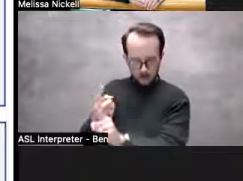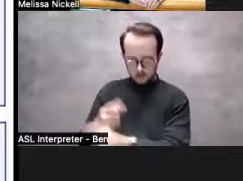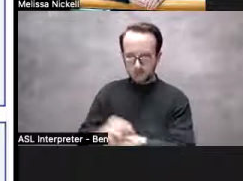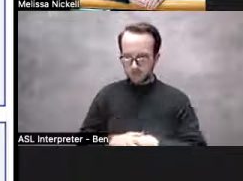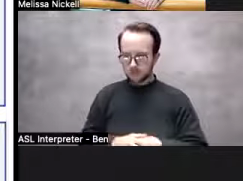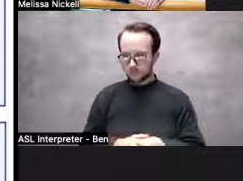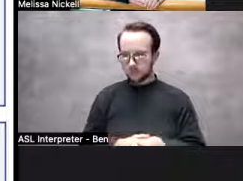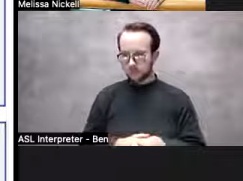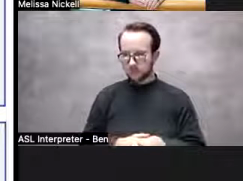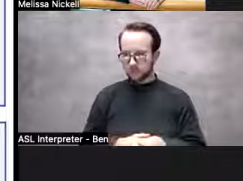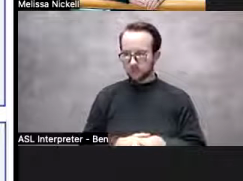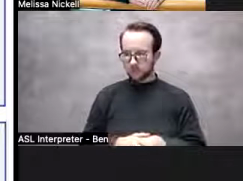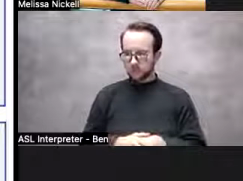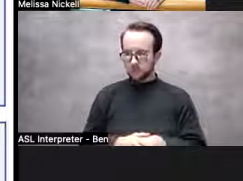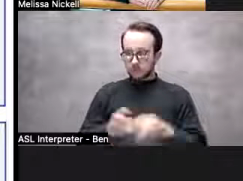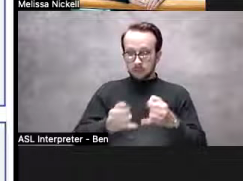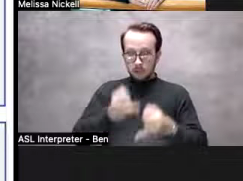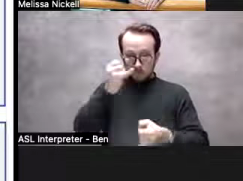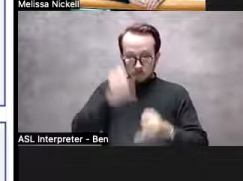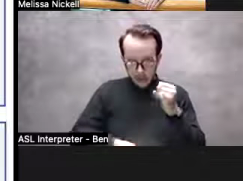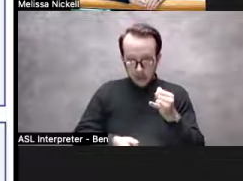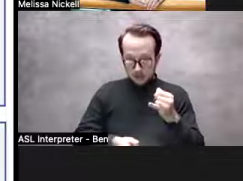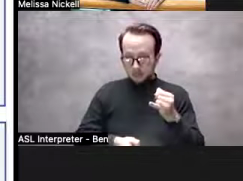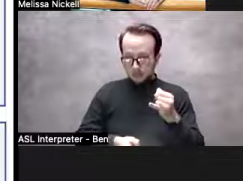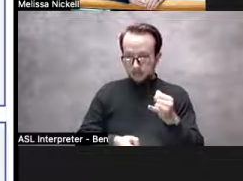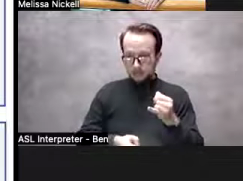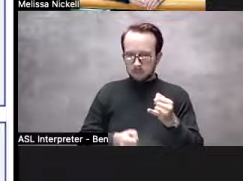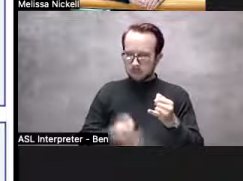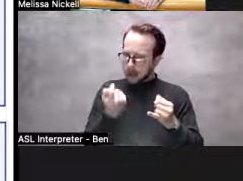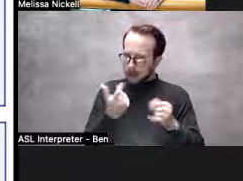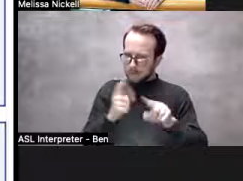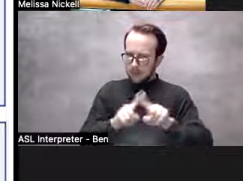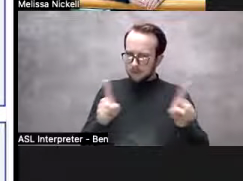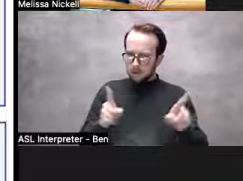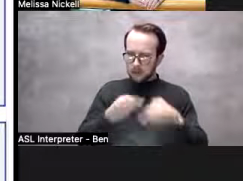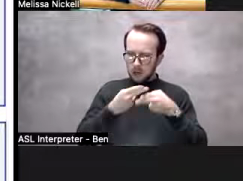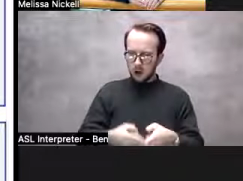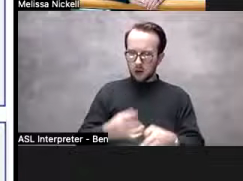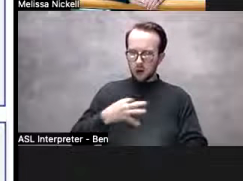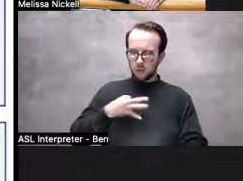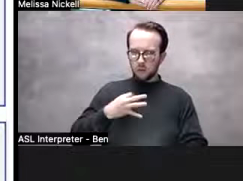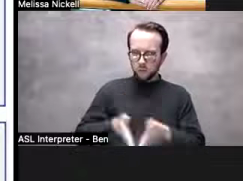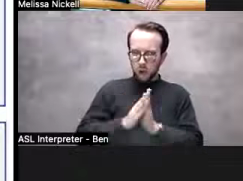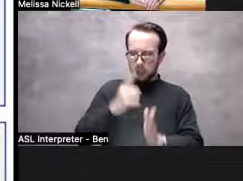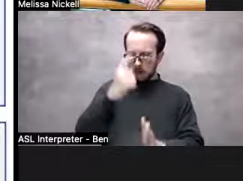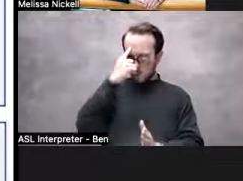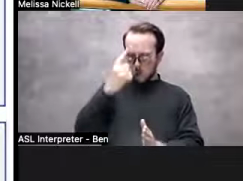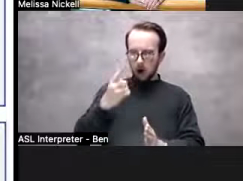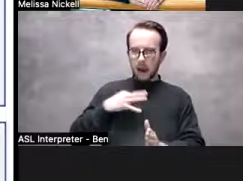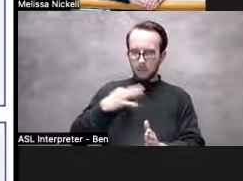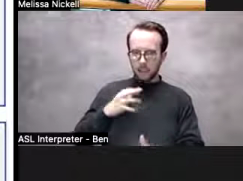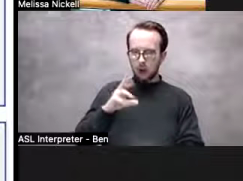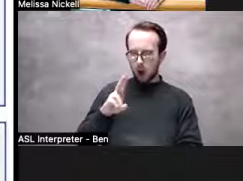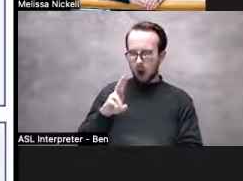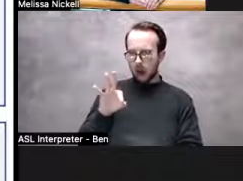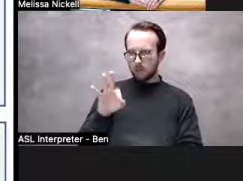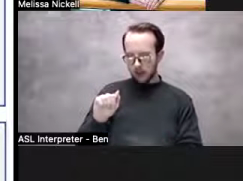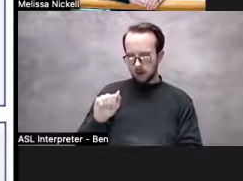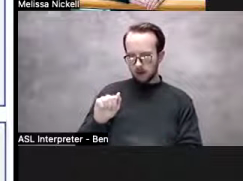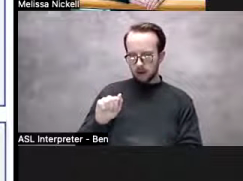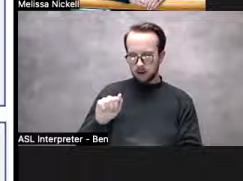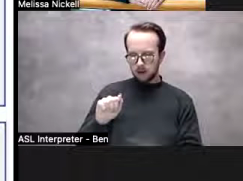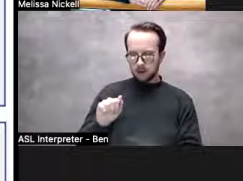And then finally, something that's a little bit different is called a request for applications, or an RFA. So this is a